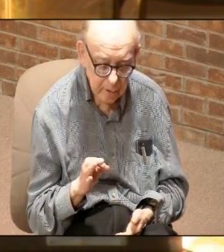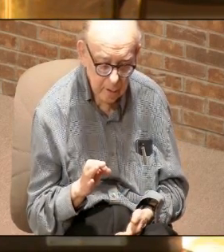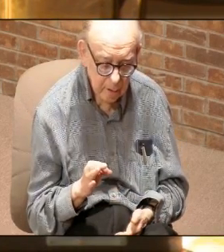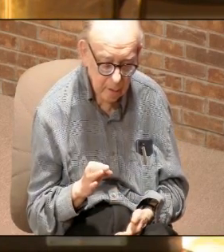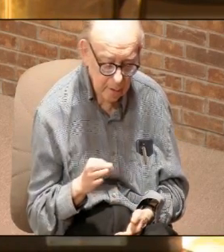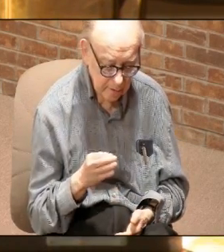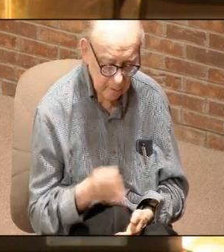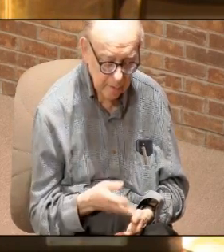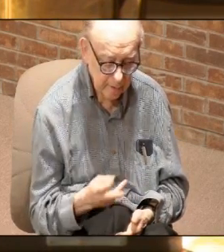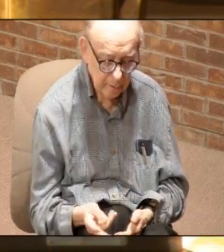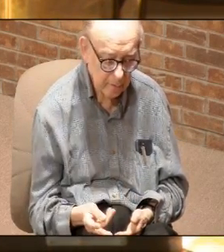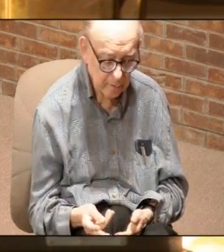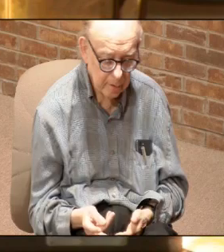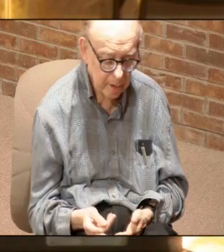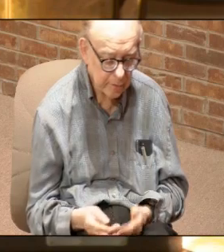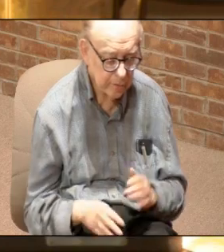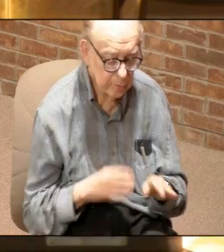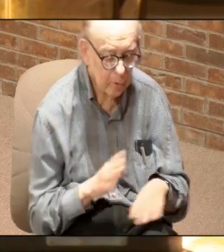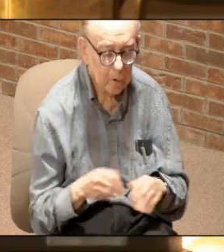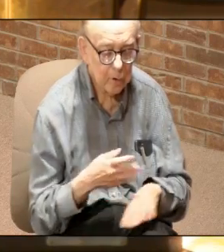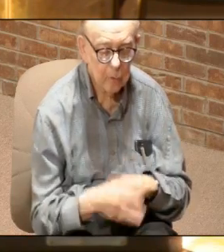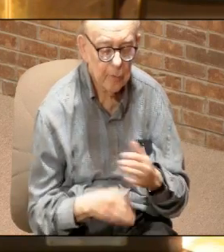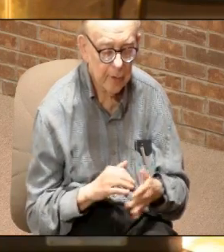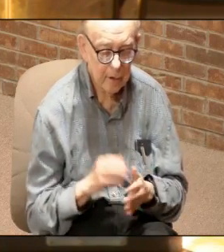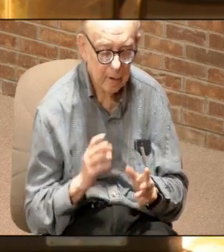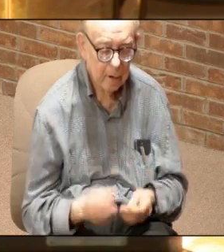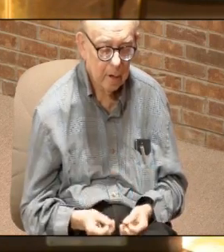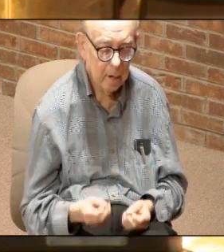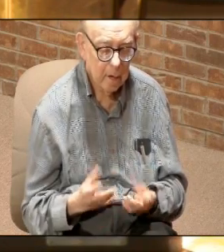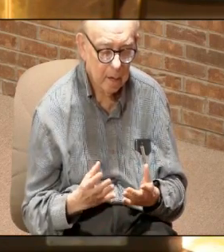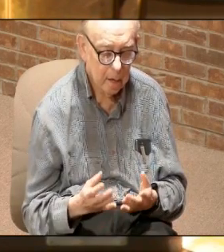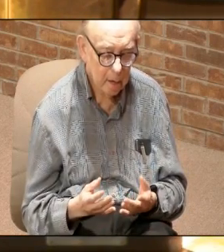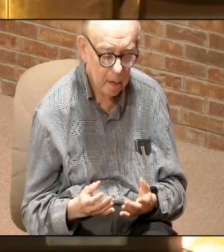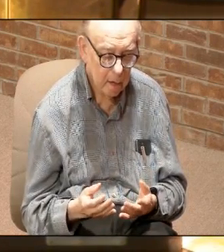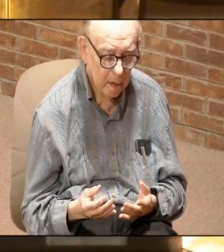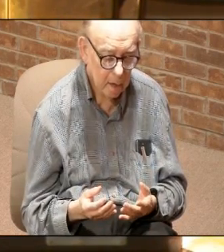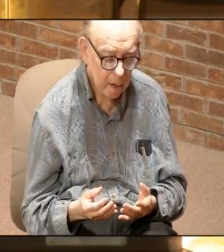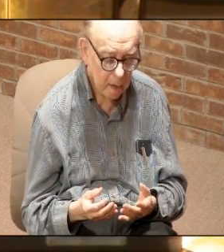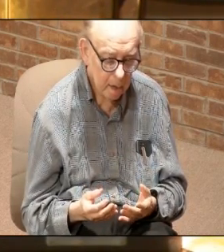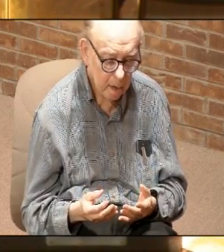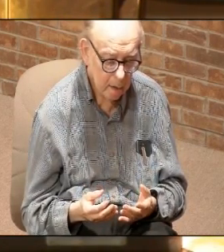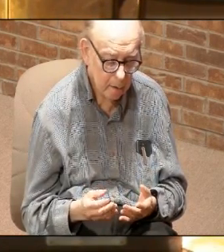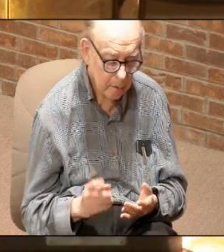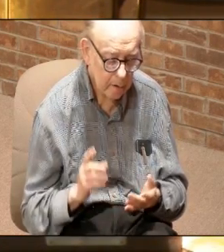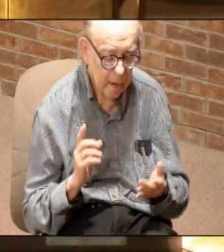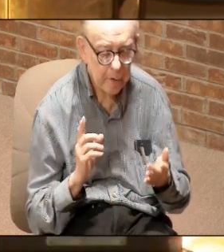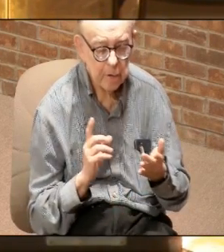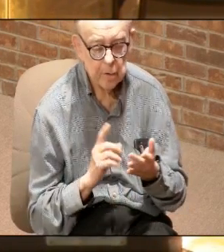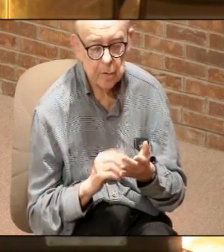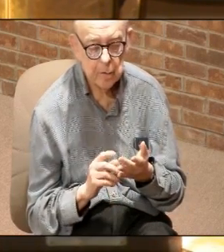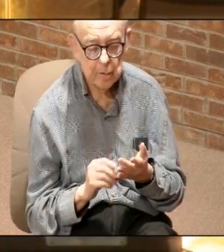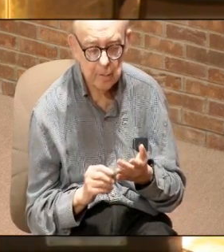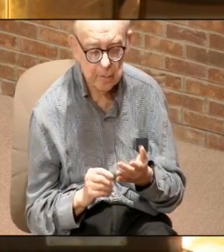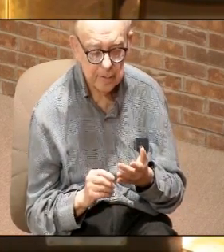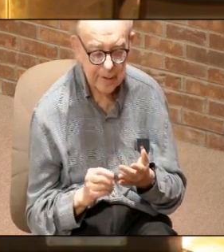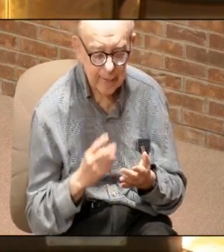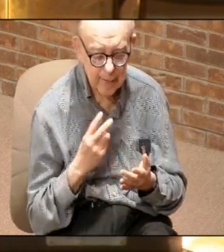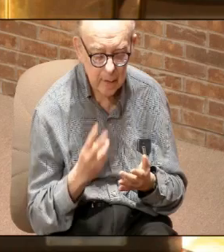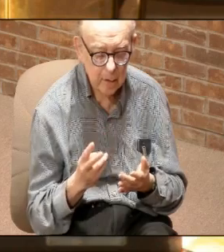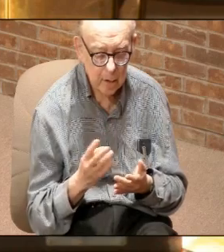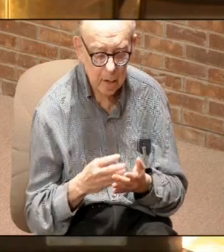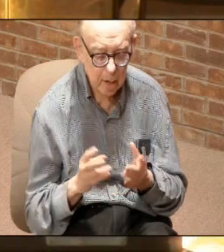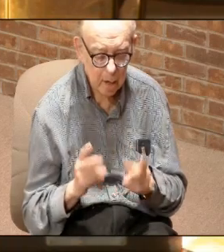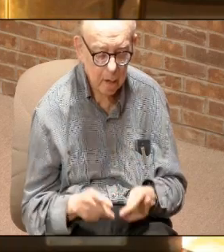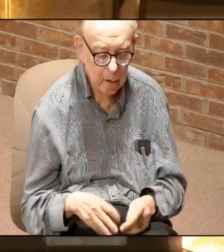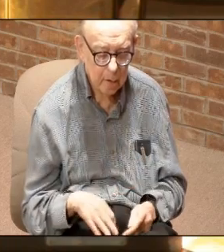You left them lay and you just ran over them. Or how many news articles did you see where somebody